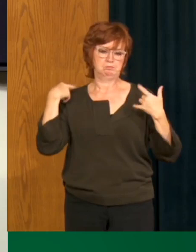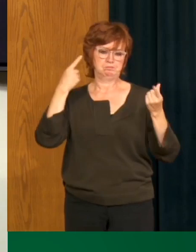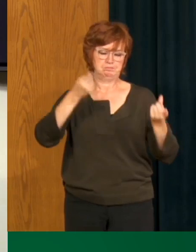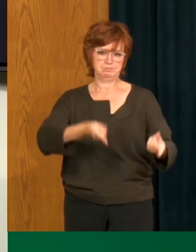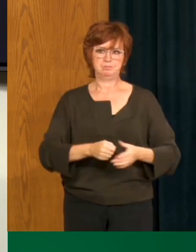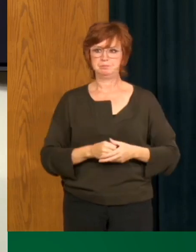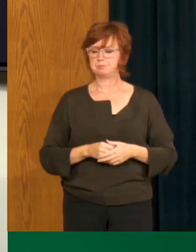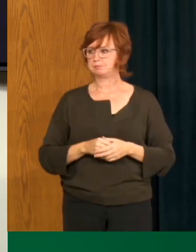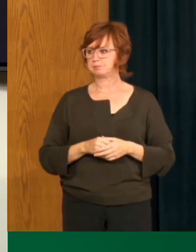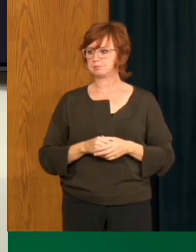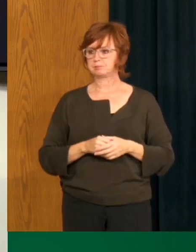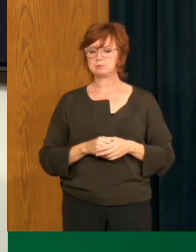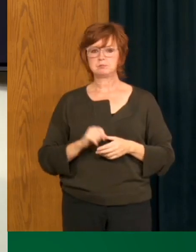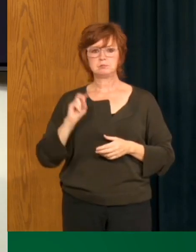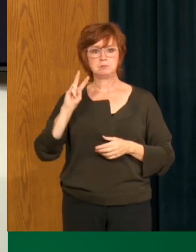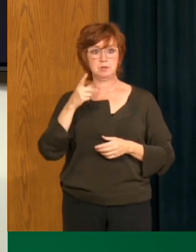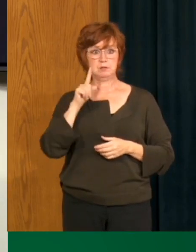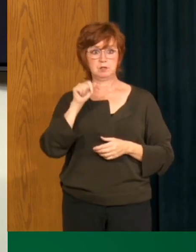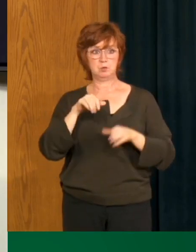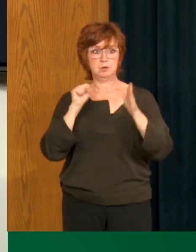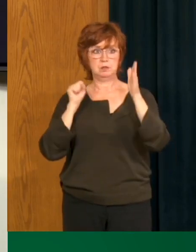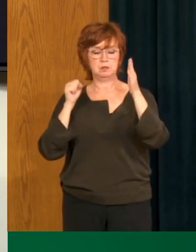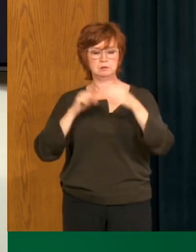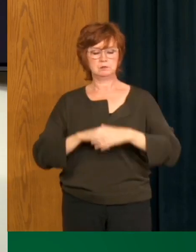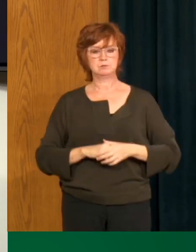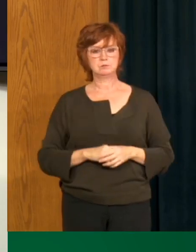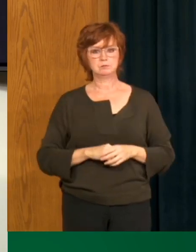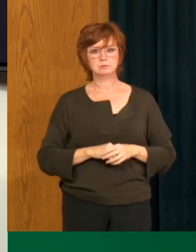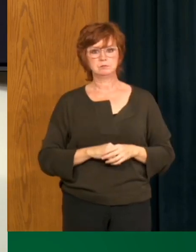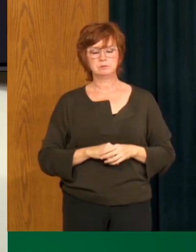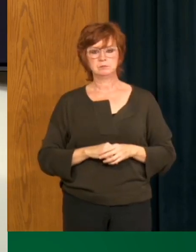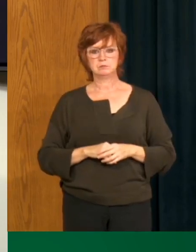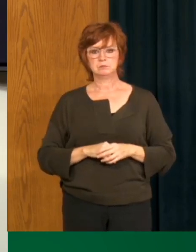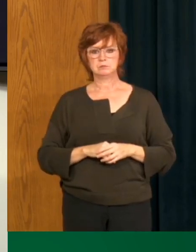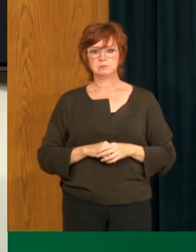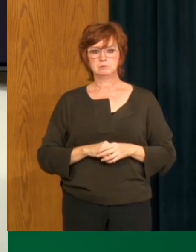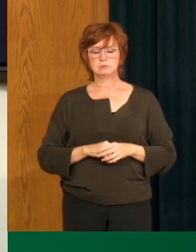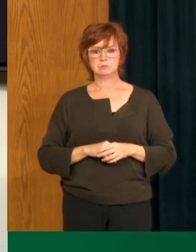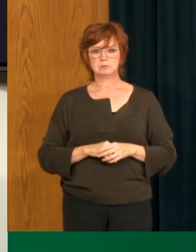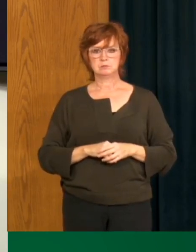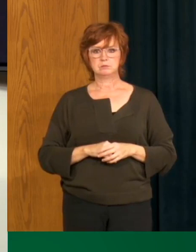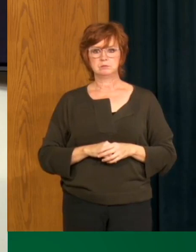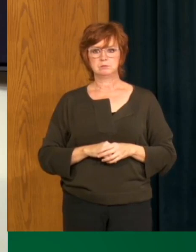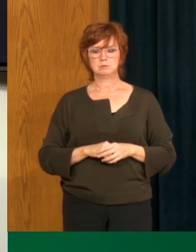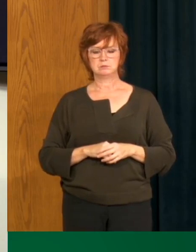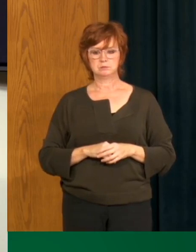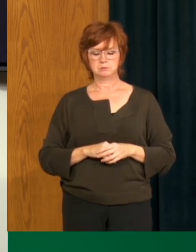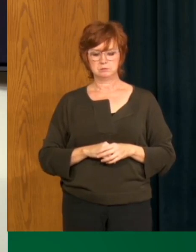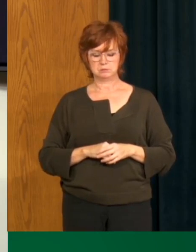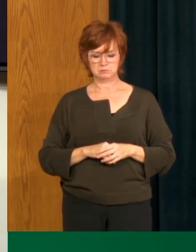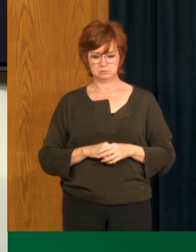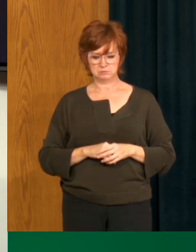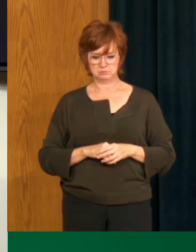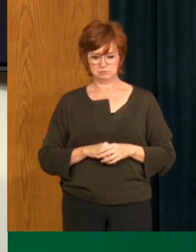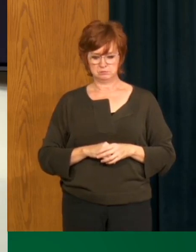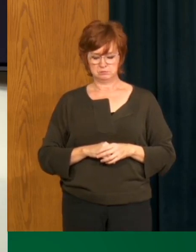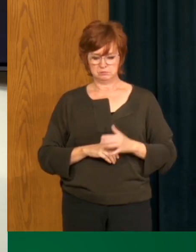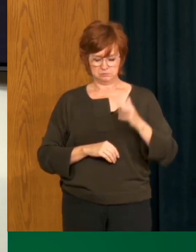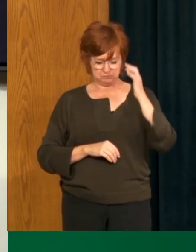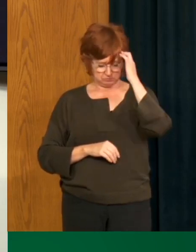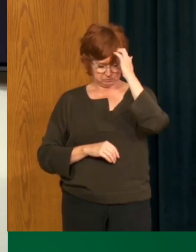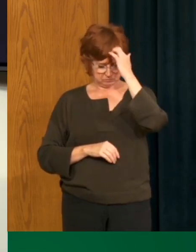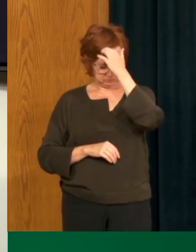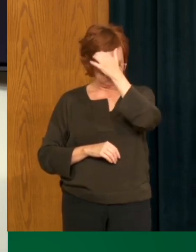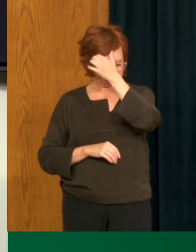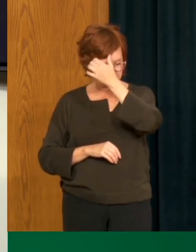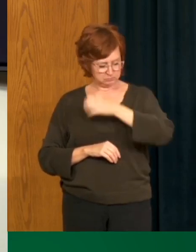I was just wondering, I guess, is there a possibility, what would have to happen, maybe it's a jump in case numbers or something else, what would have